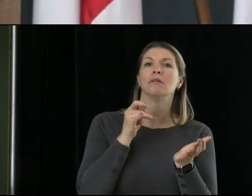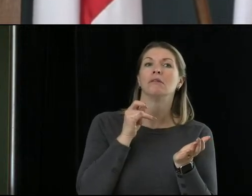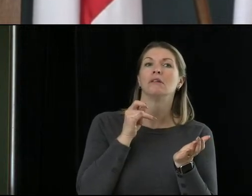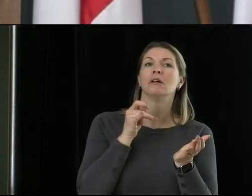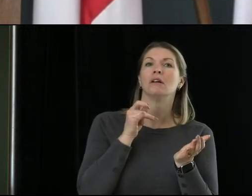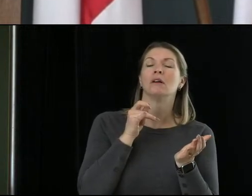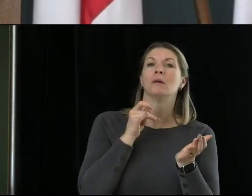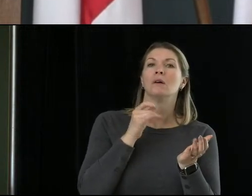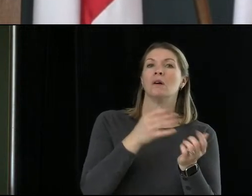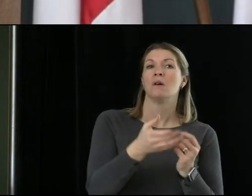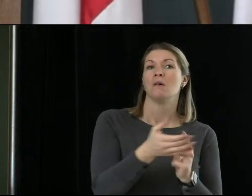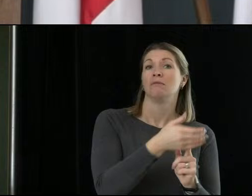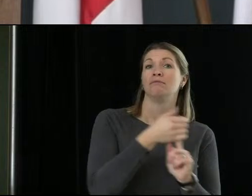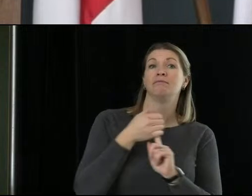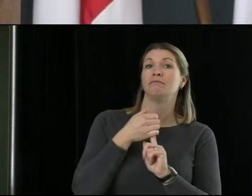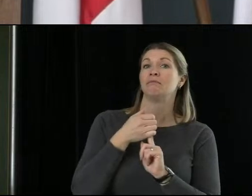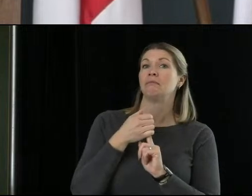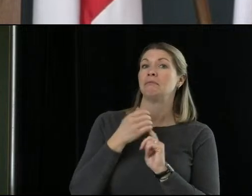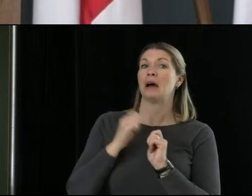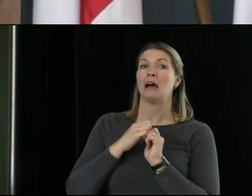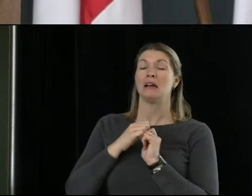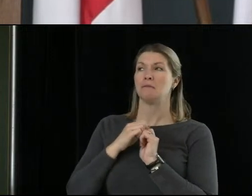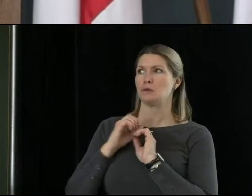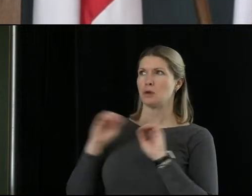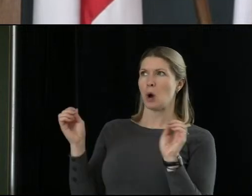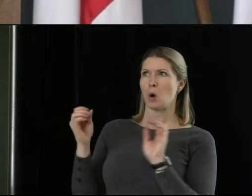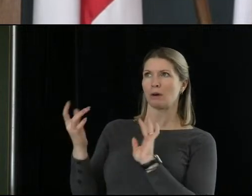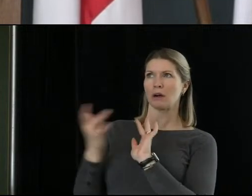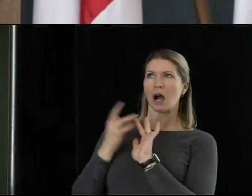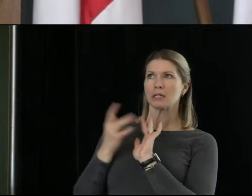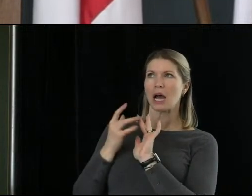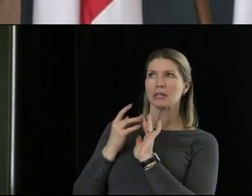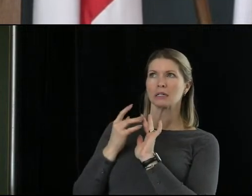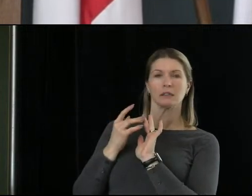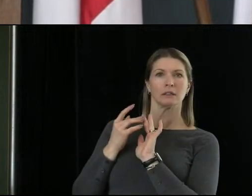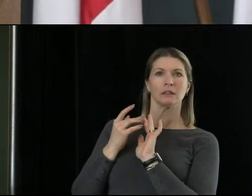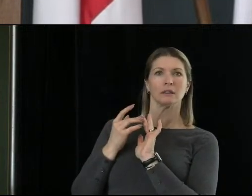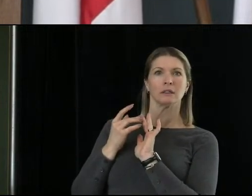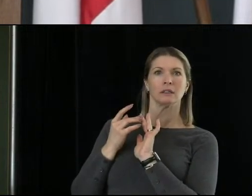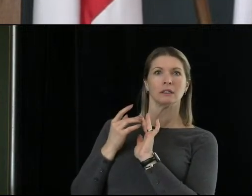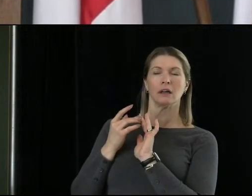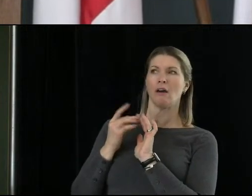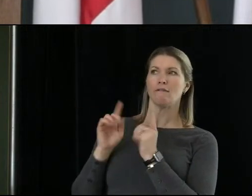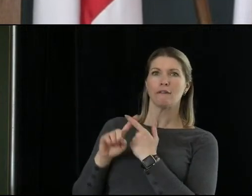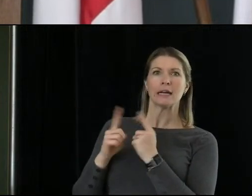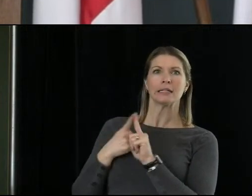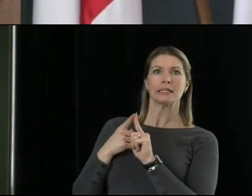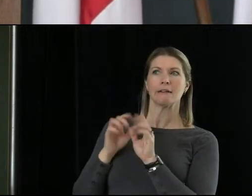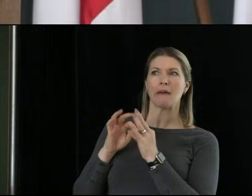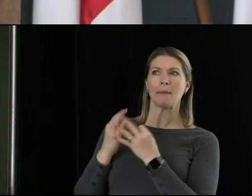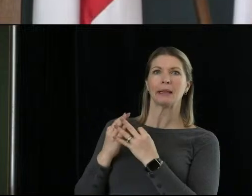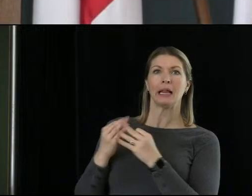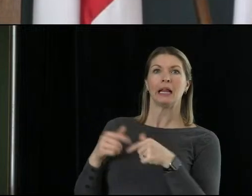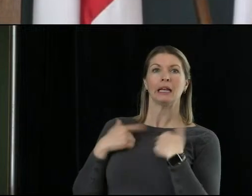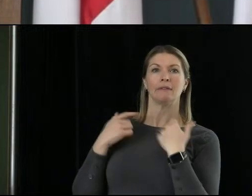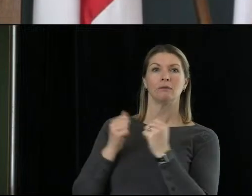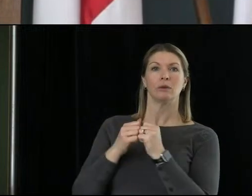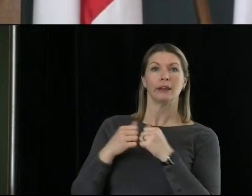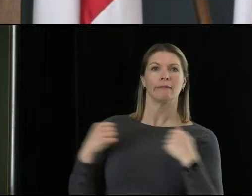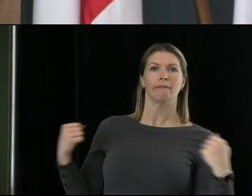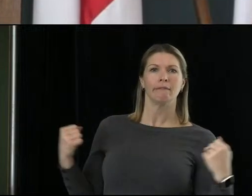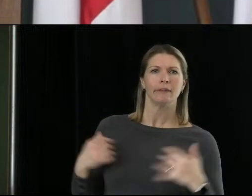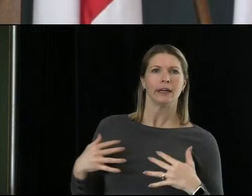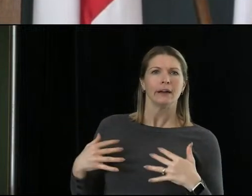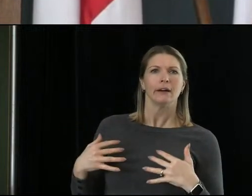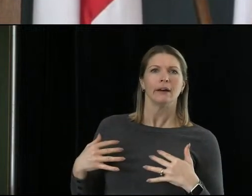and confined with no contact with family or friends, living in fear.